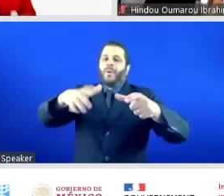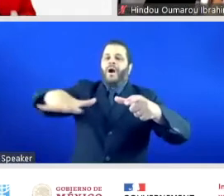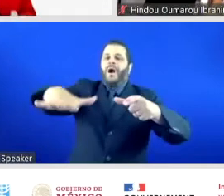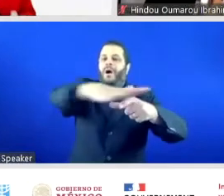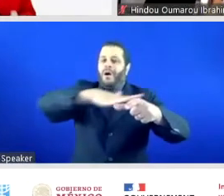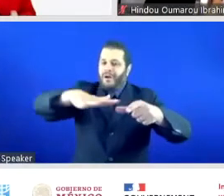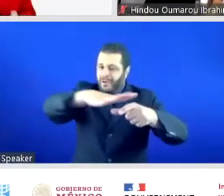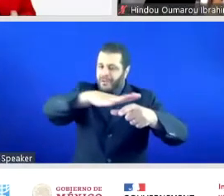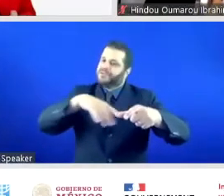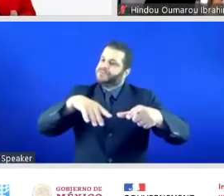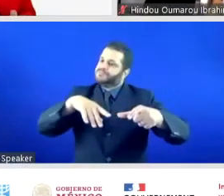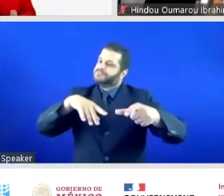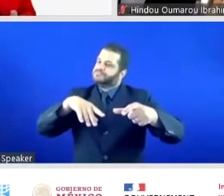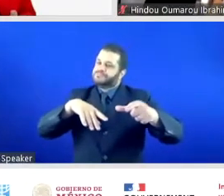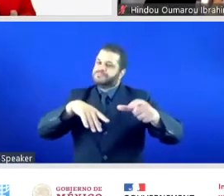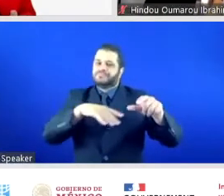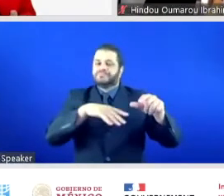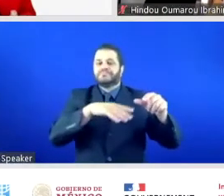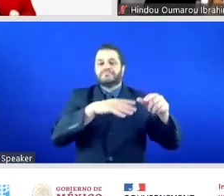their companies and big national